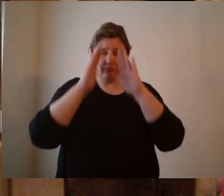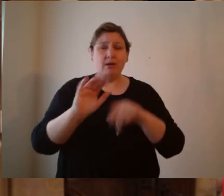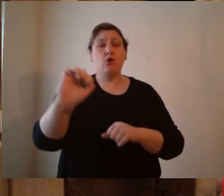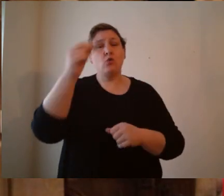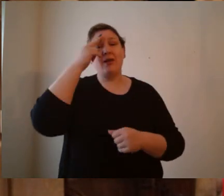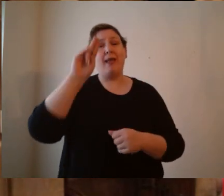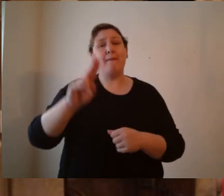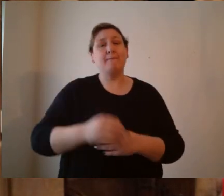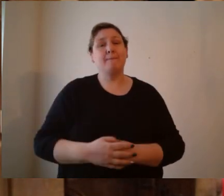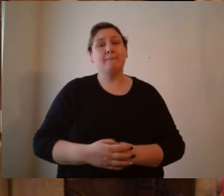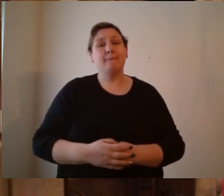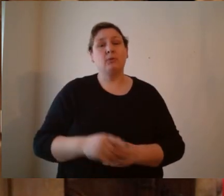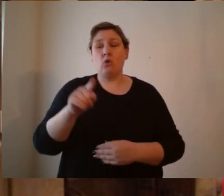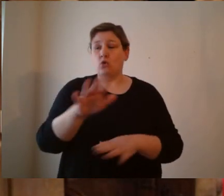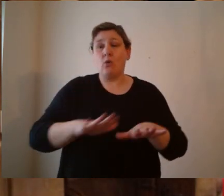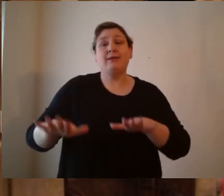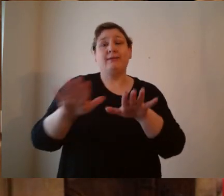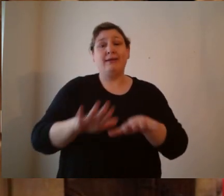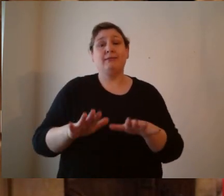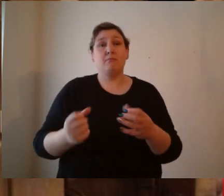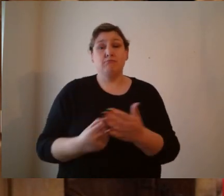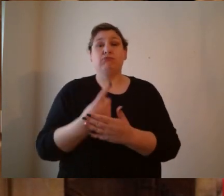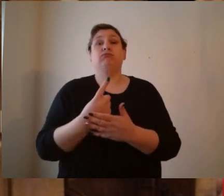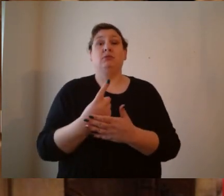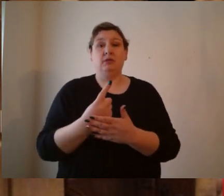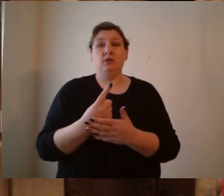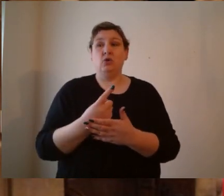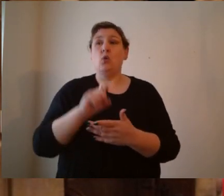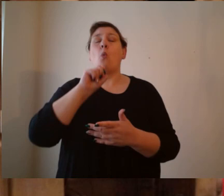hallowed be your name. Your kingdom